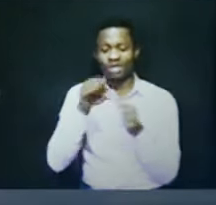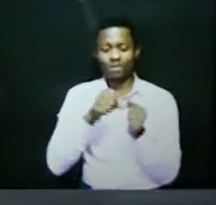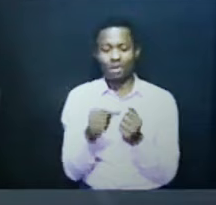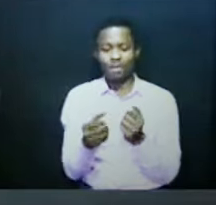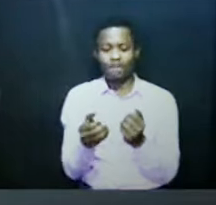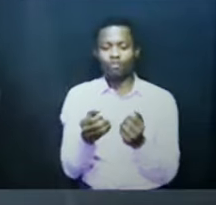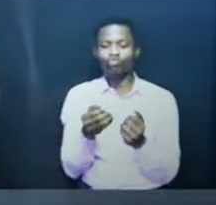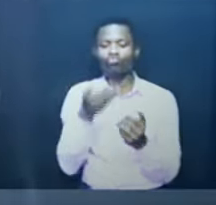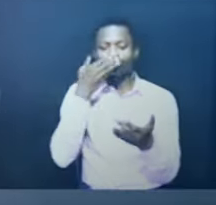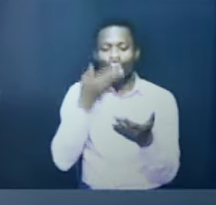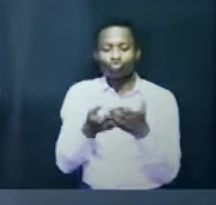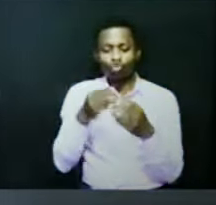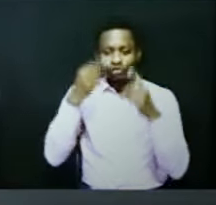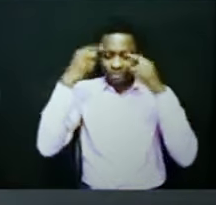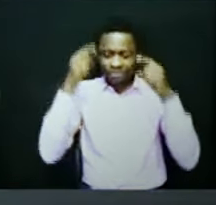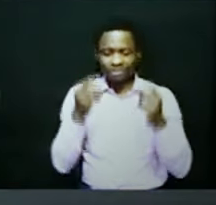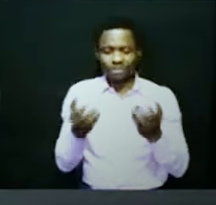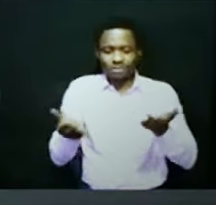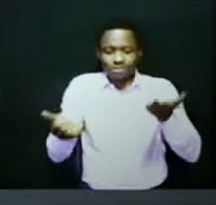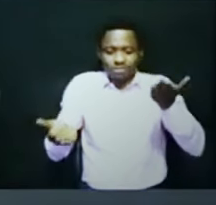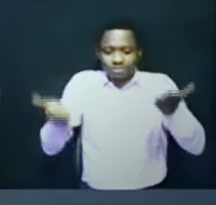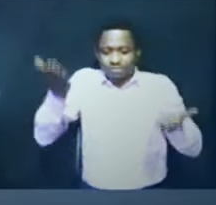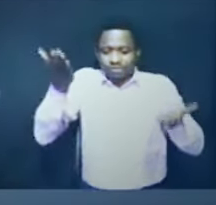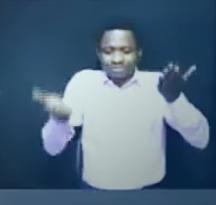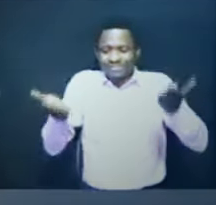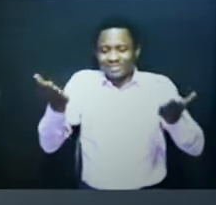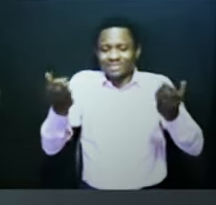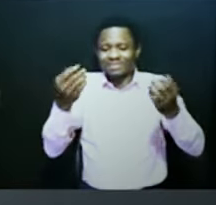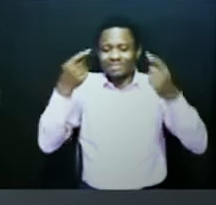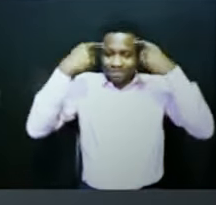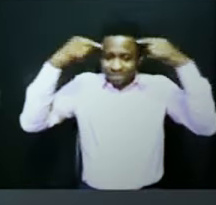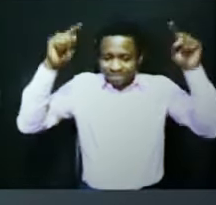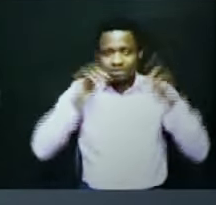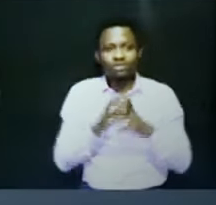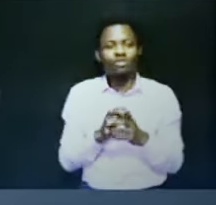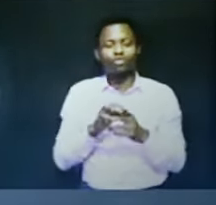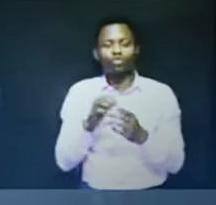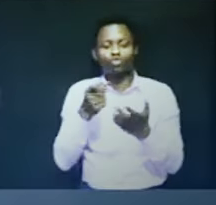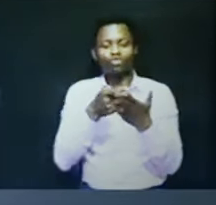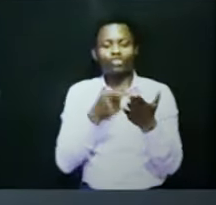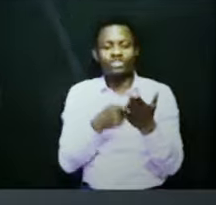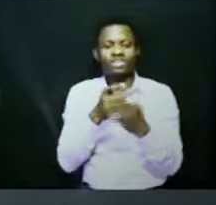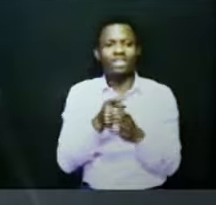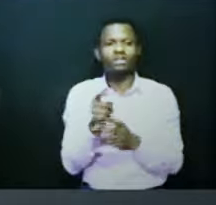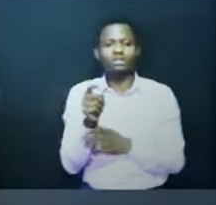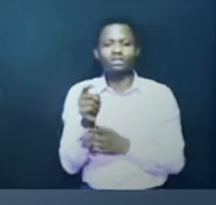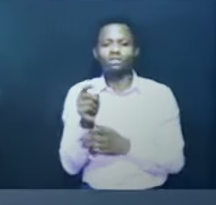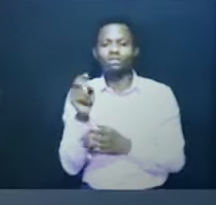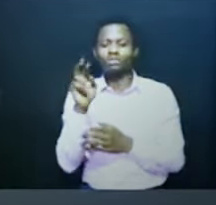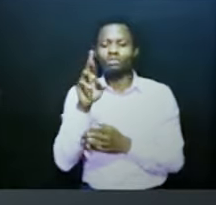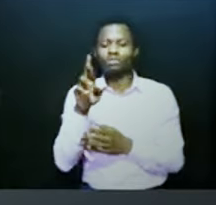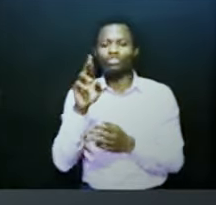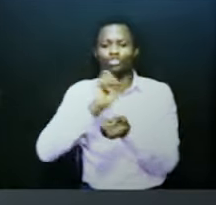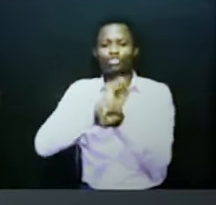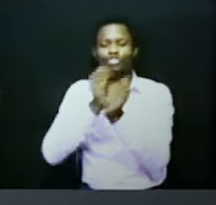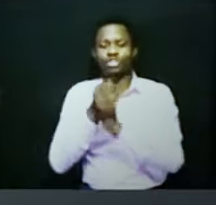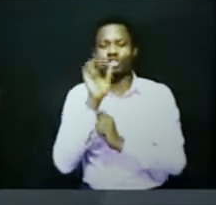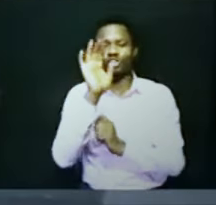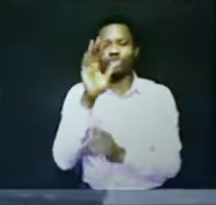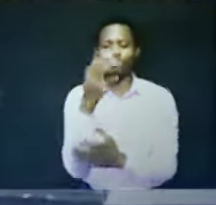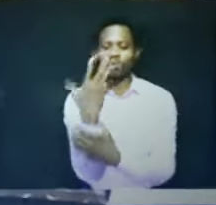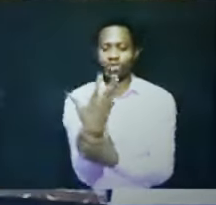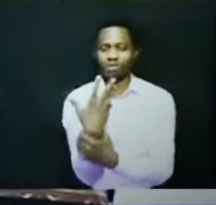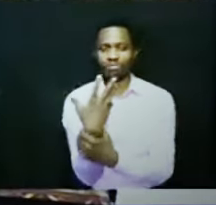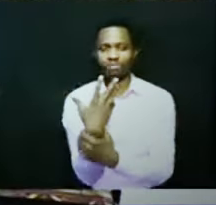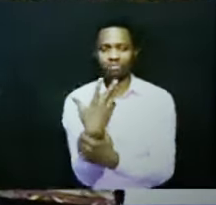So we'll be looking at repositioning your hands. Now, hands here is